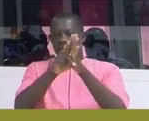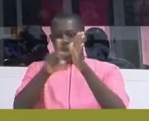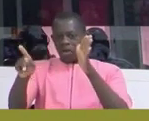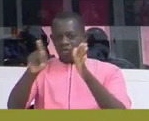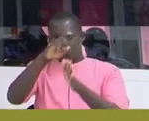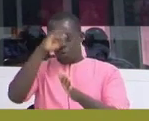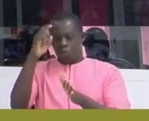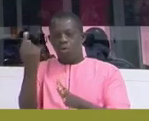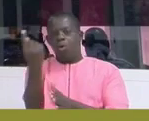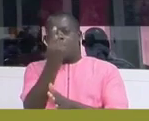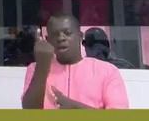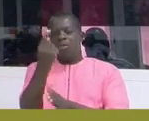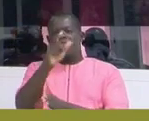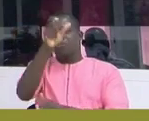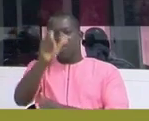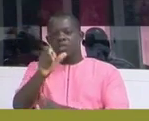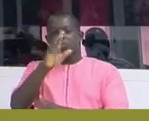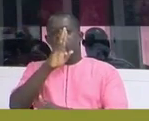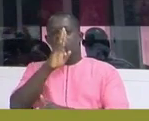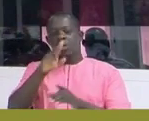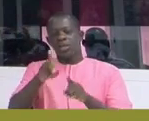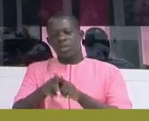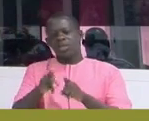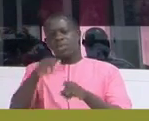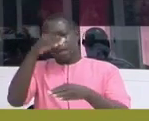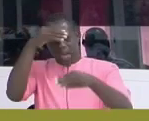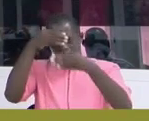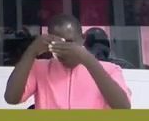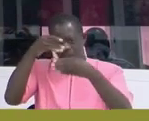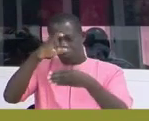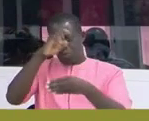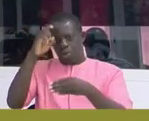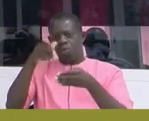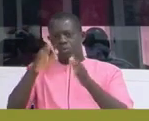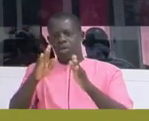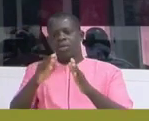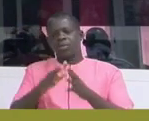hospital. But that work was only for laborers.